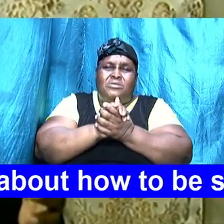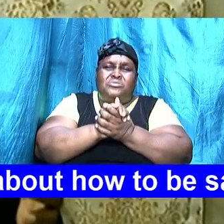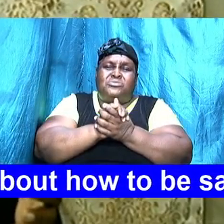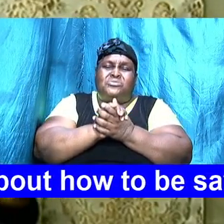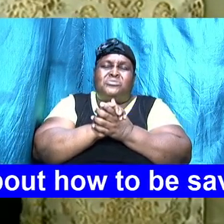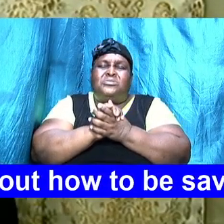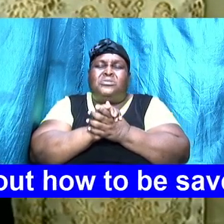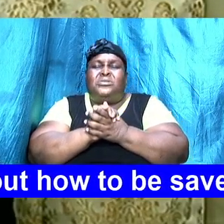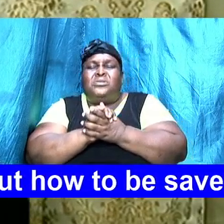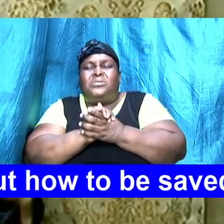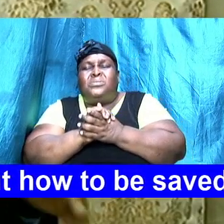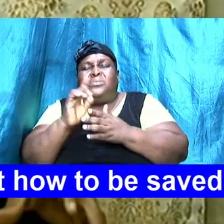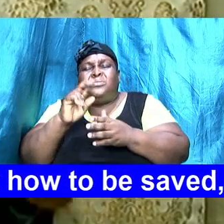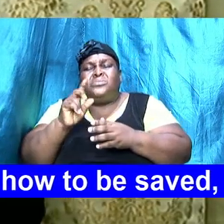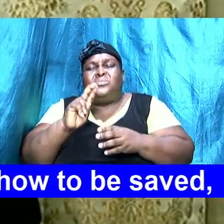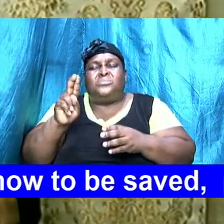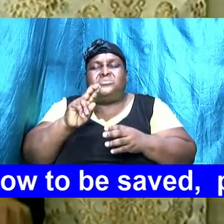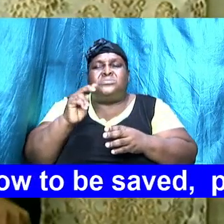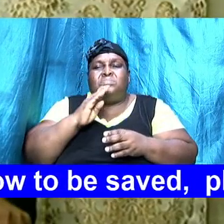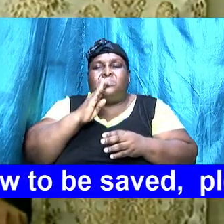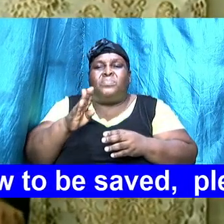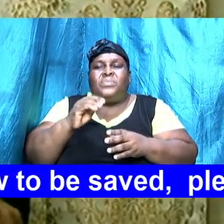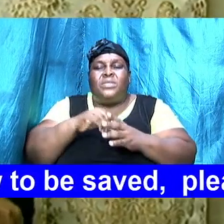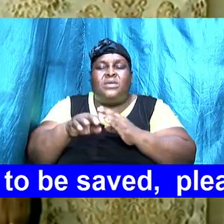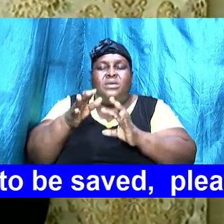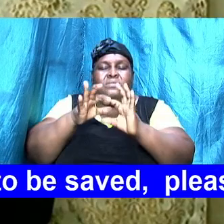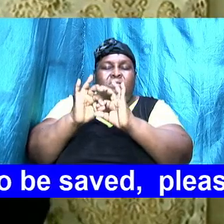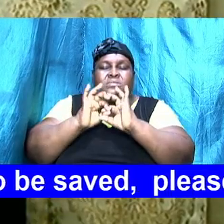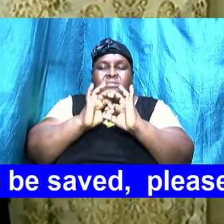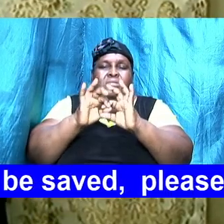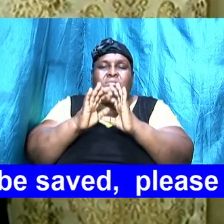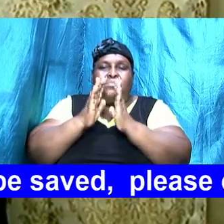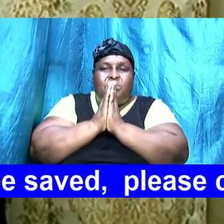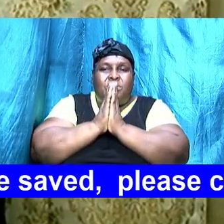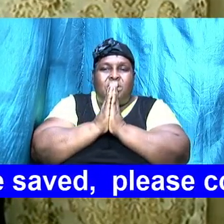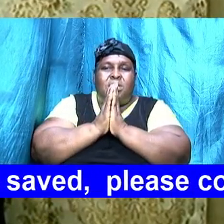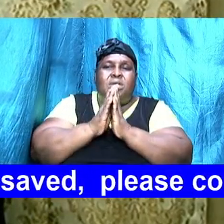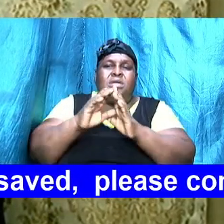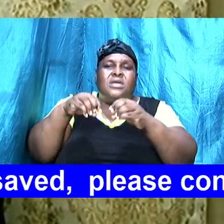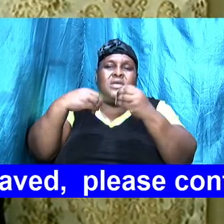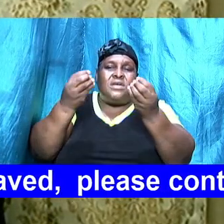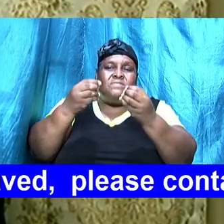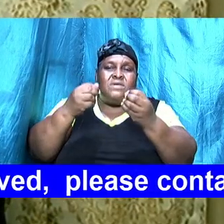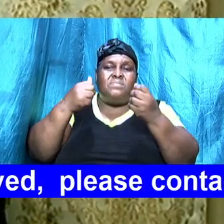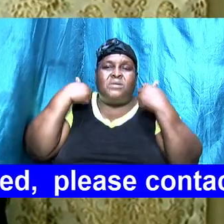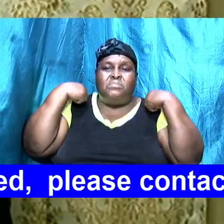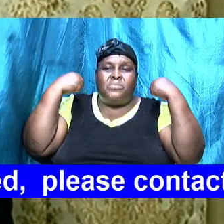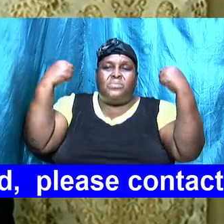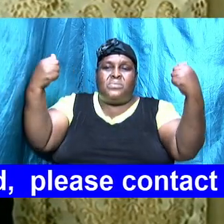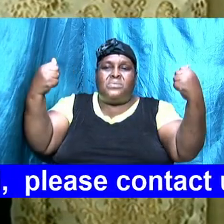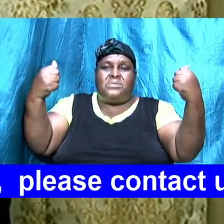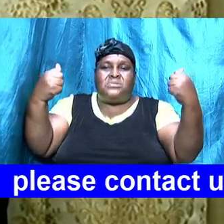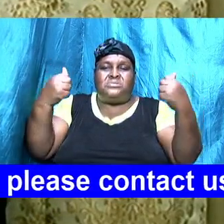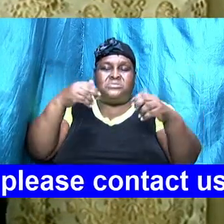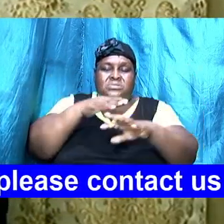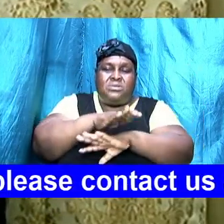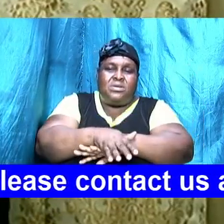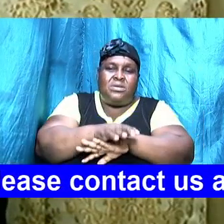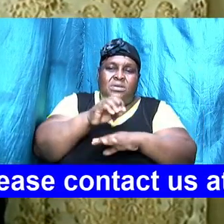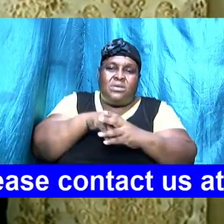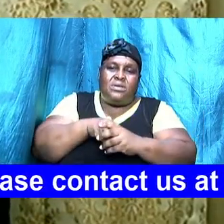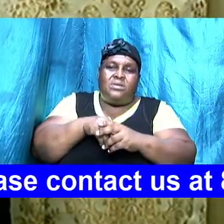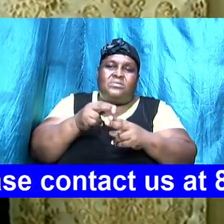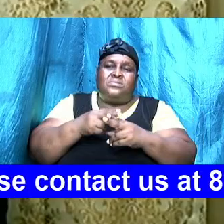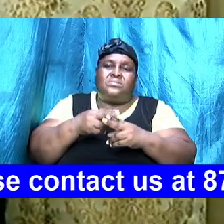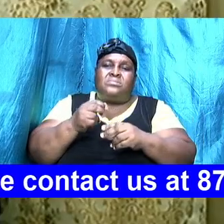of distance from where it used to be in their relationship. I pray that you will grant them that boldness tonight, so that in short